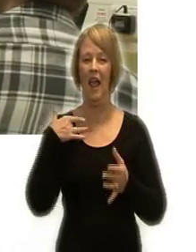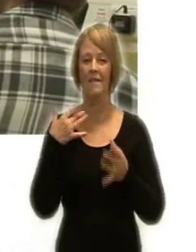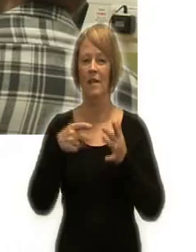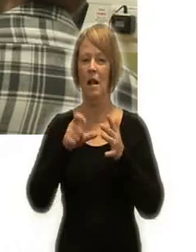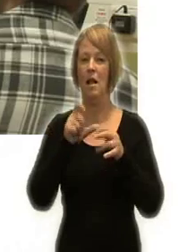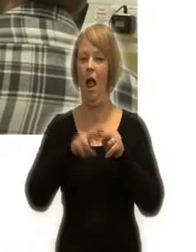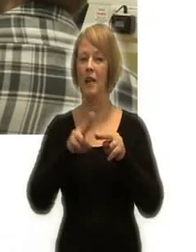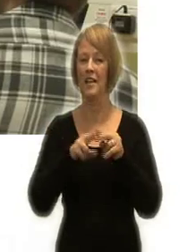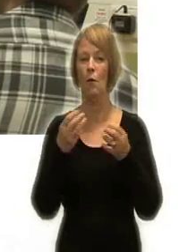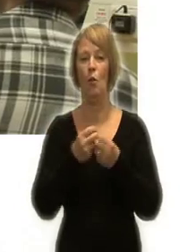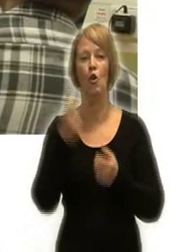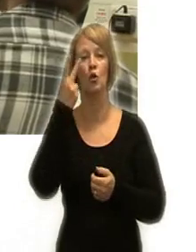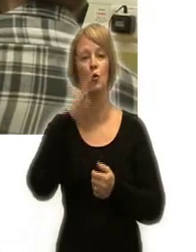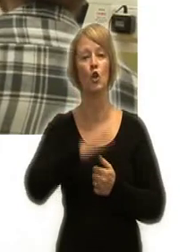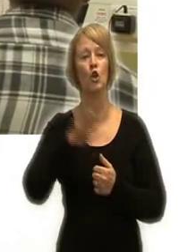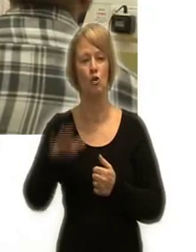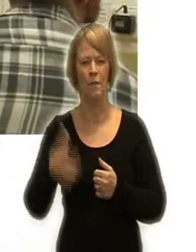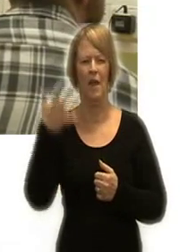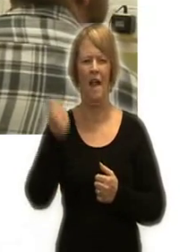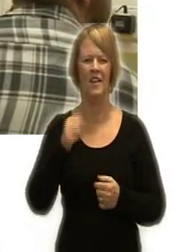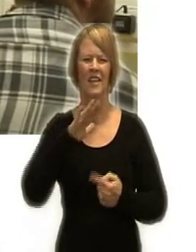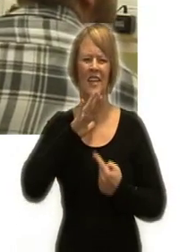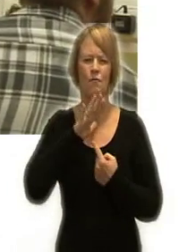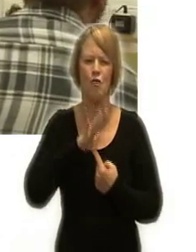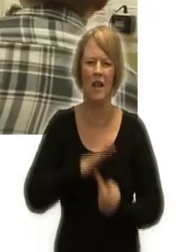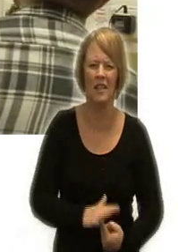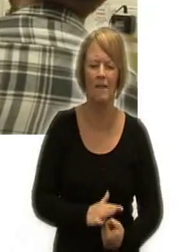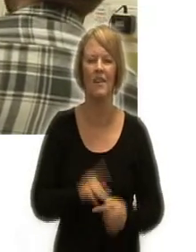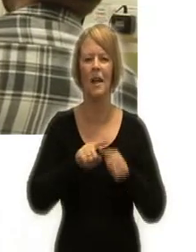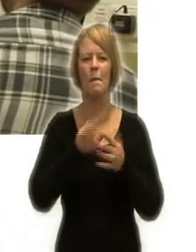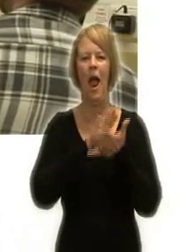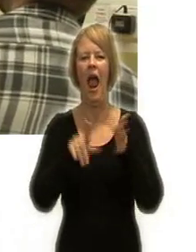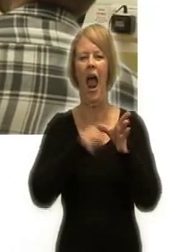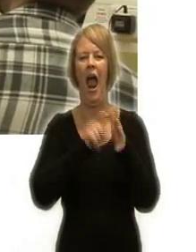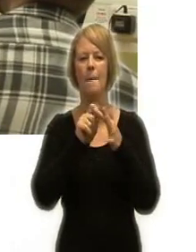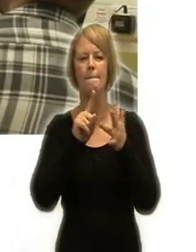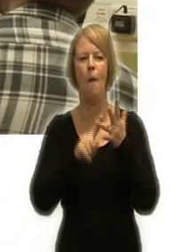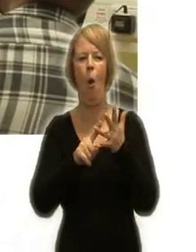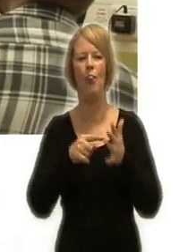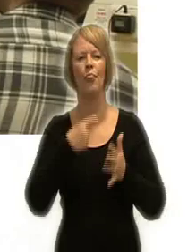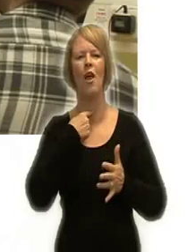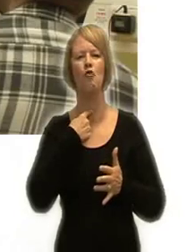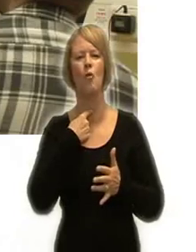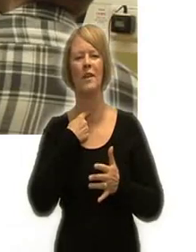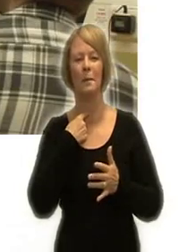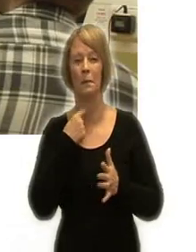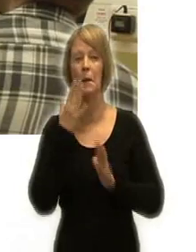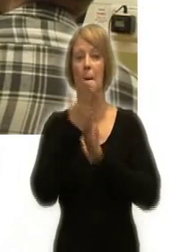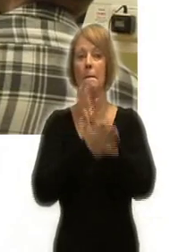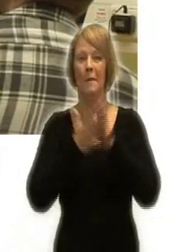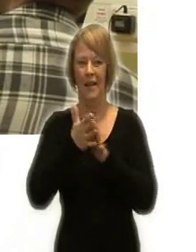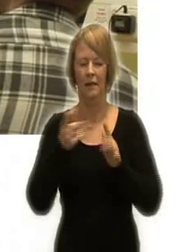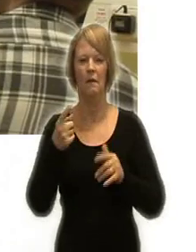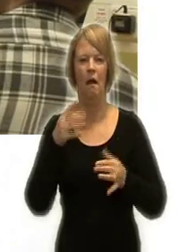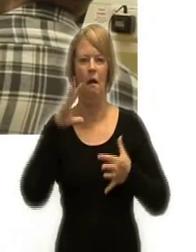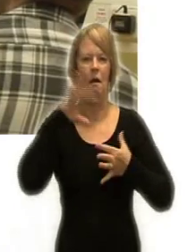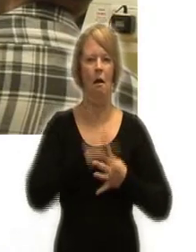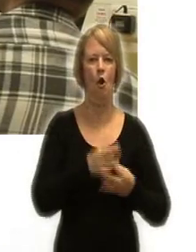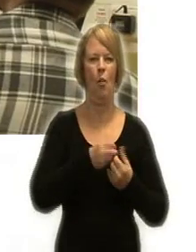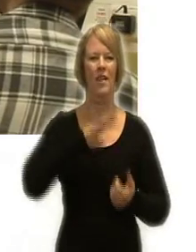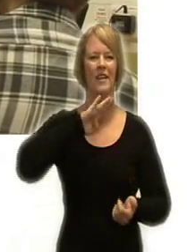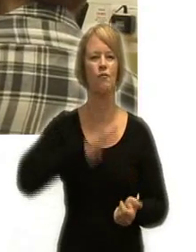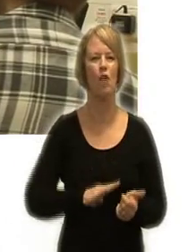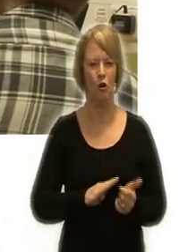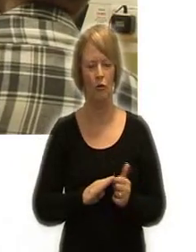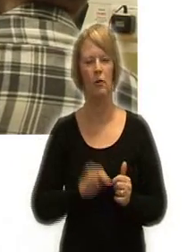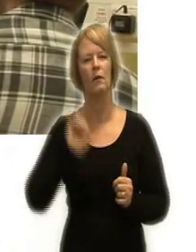Ceriann lives in Cardiff with her 2 children. She has a depressive disorder and hypothyroidism, which also mimics the symptoms of